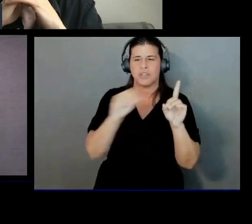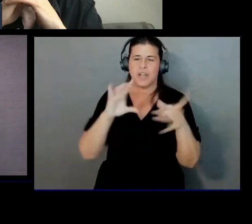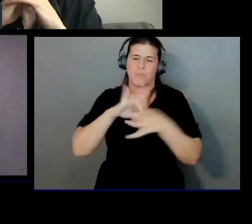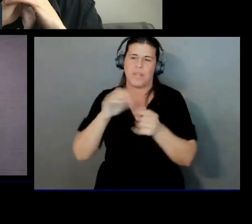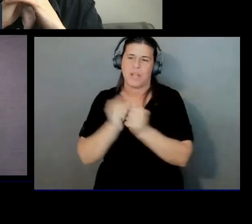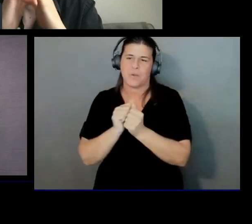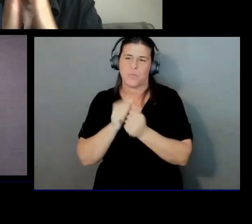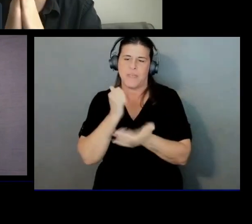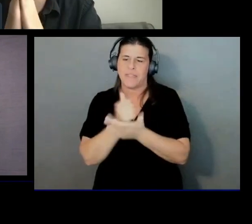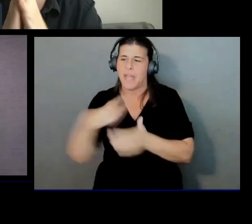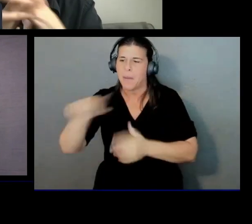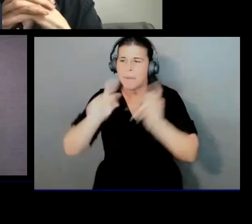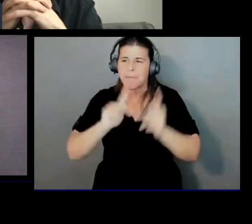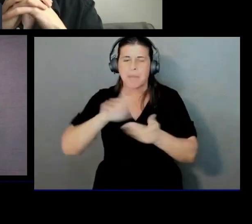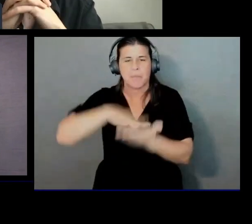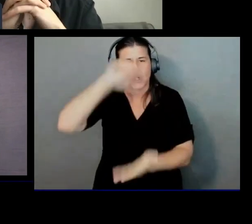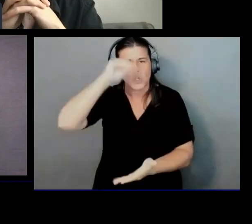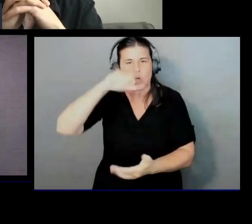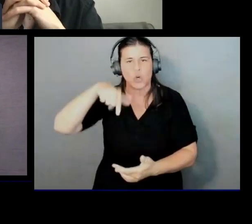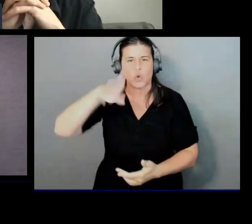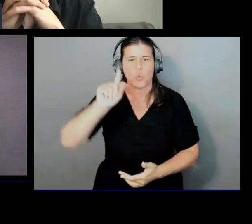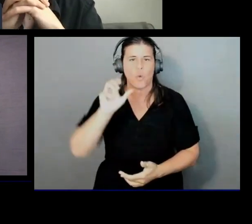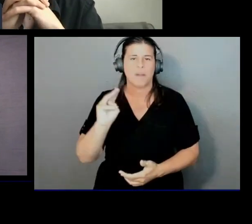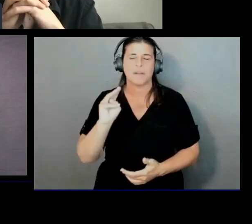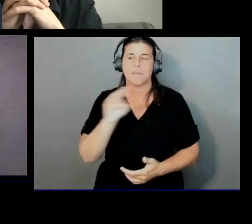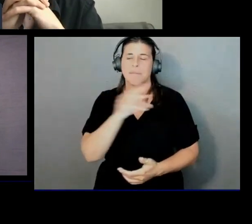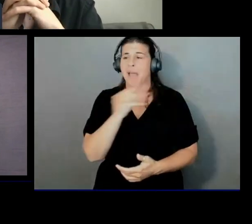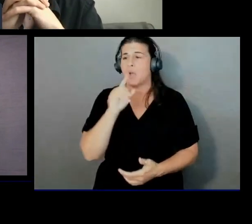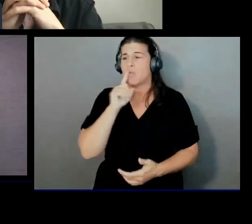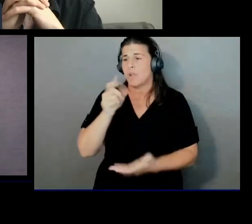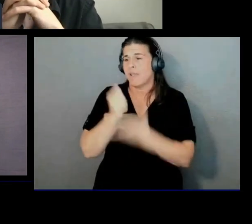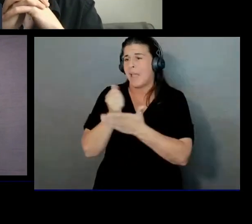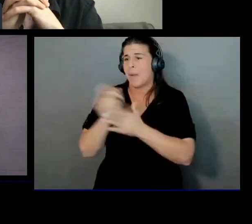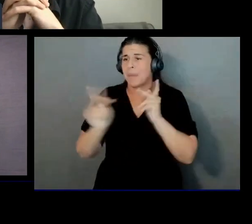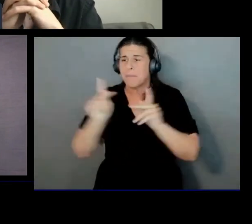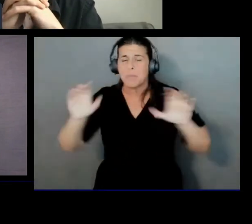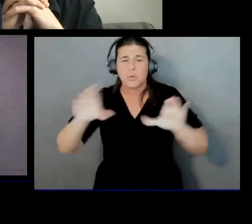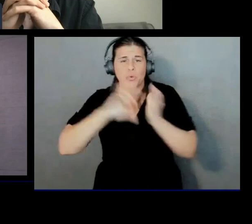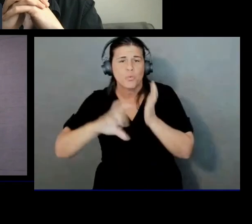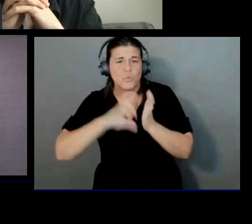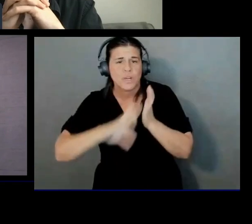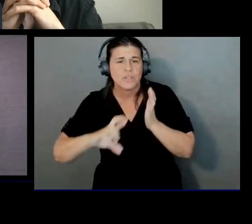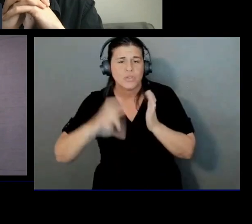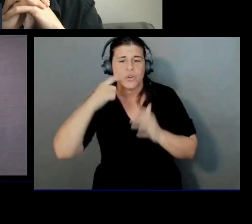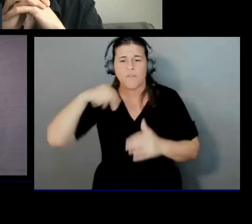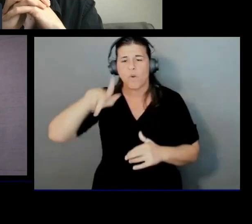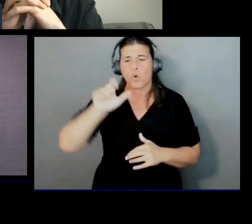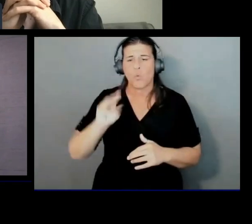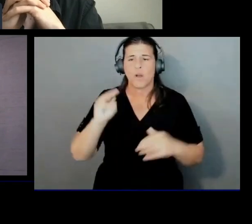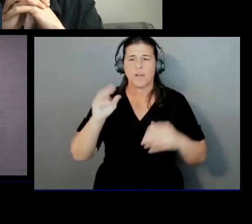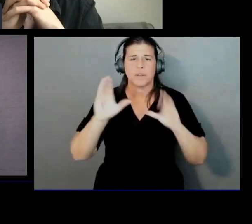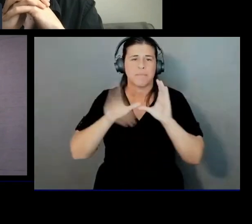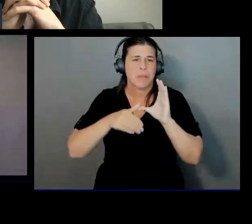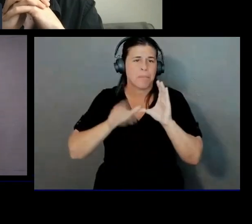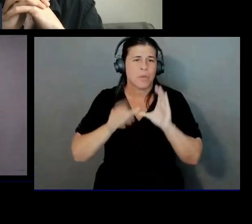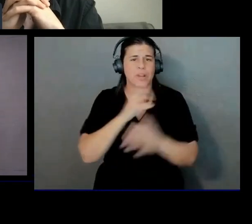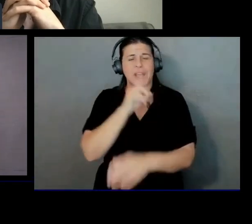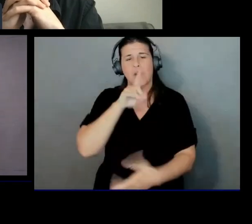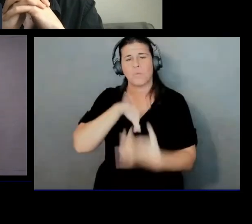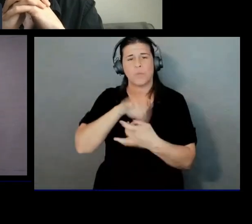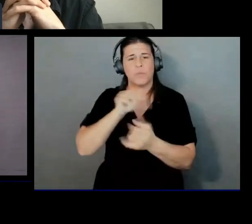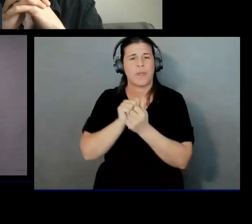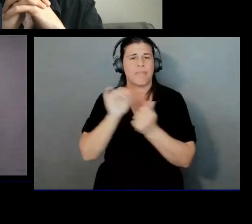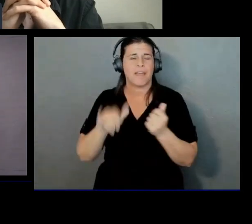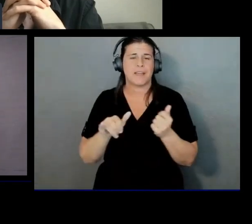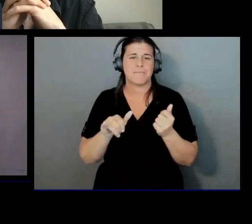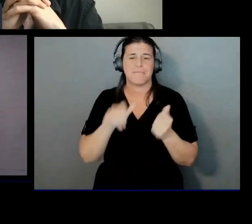learn quantum and helping people do research on quantum computing. And to that end,